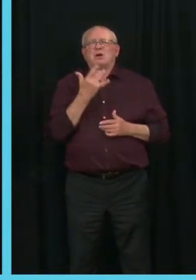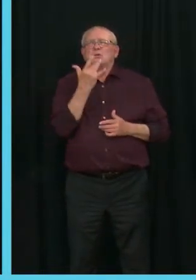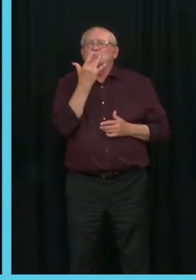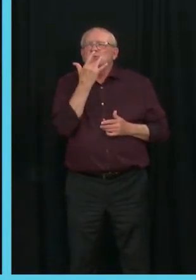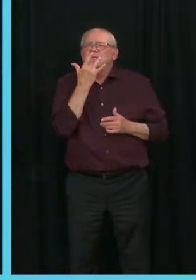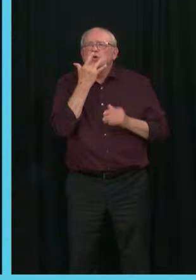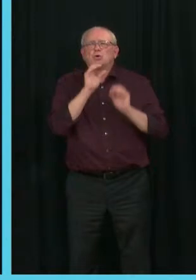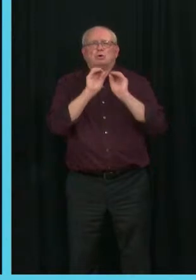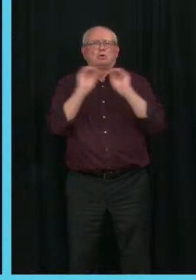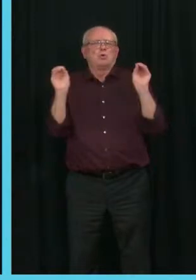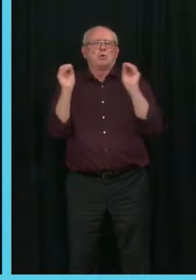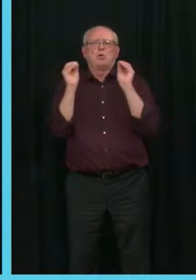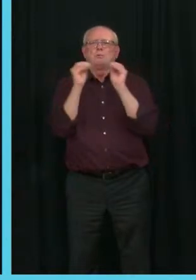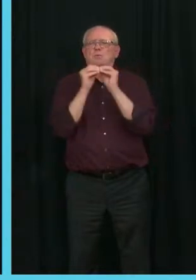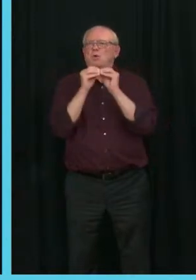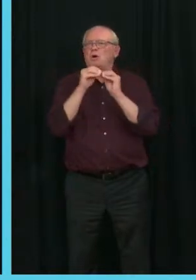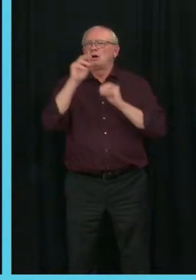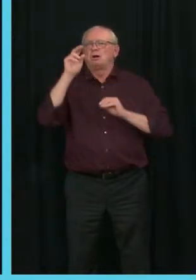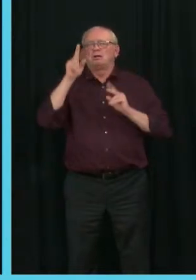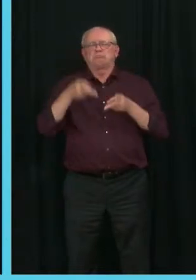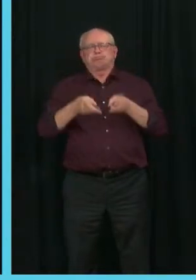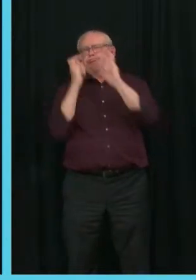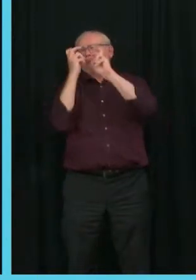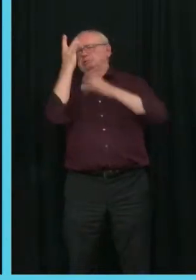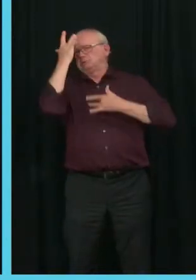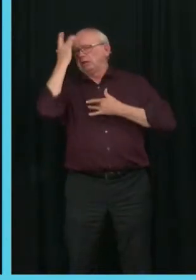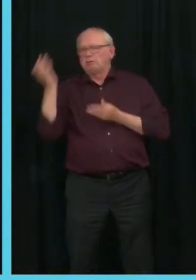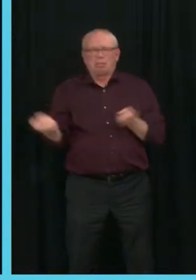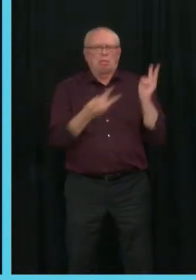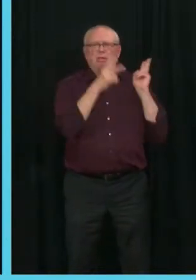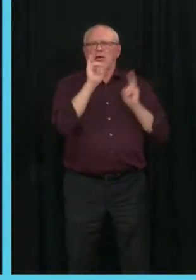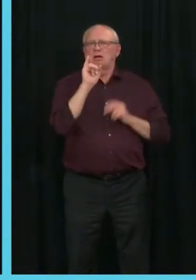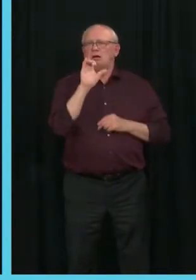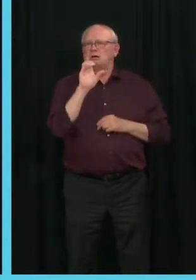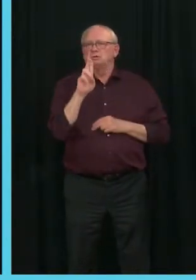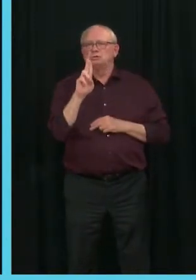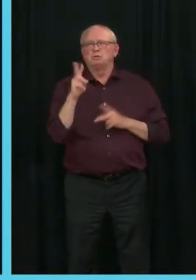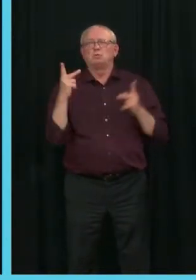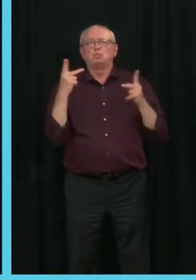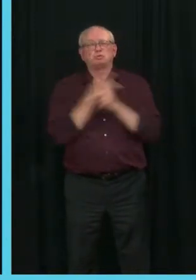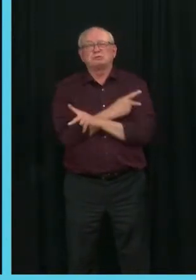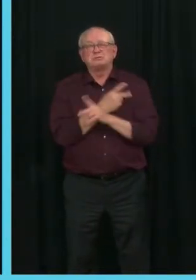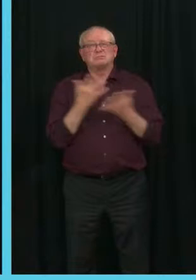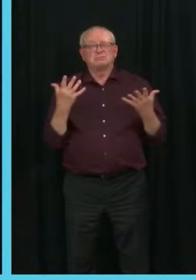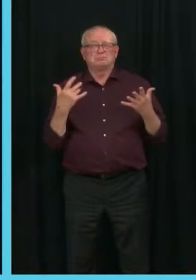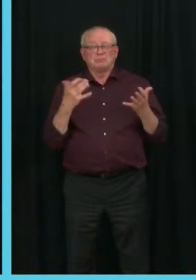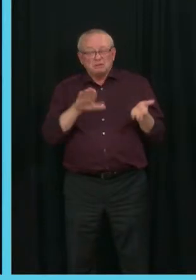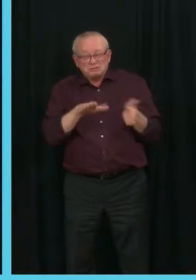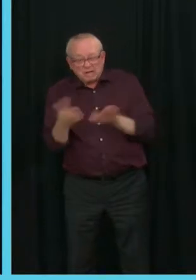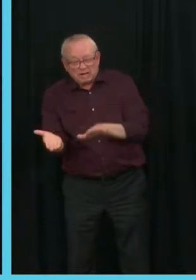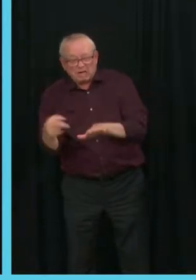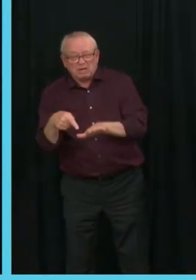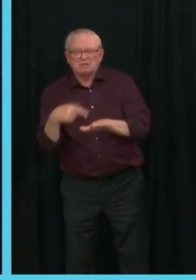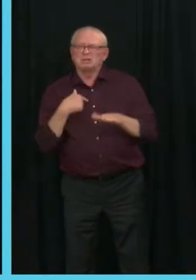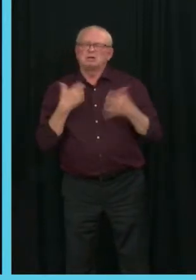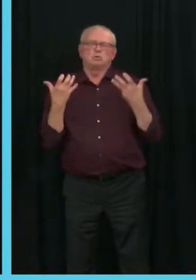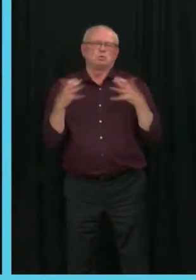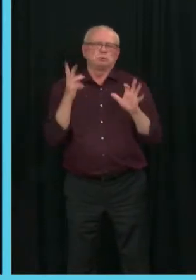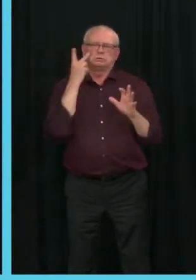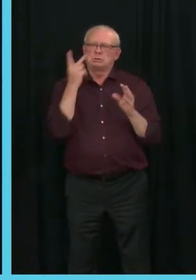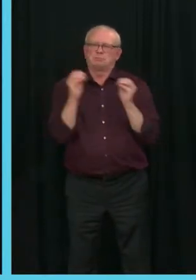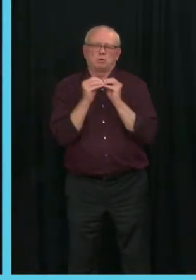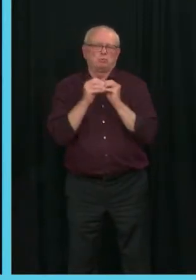or worse yet, passing away from this disease at the very last stages of the pandemic because of that